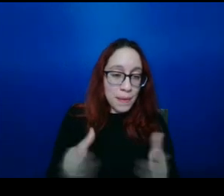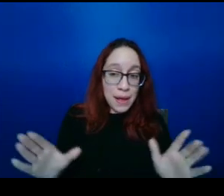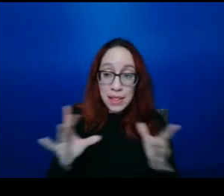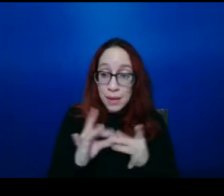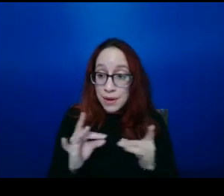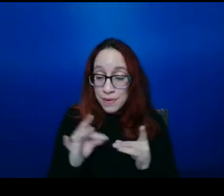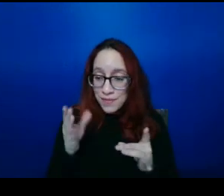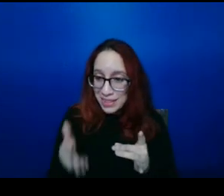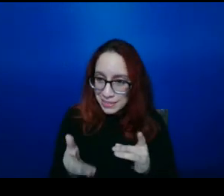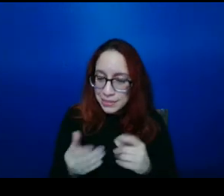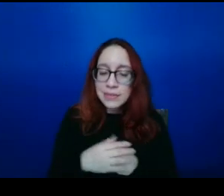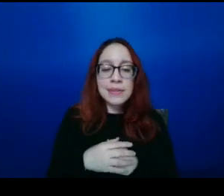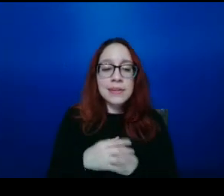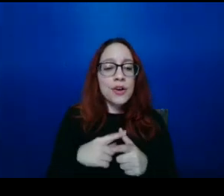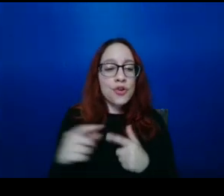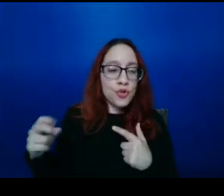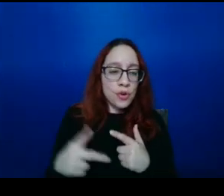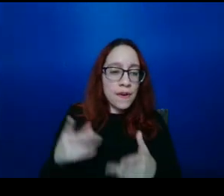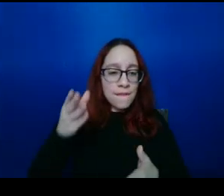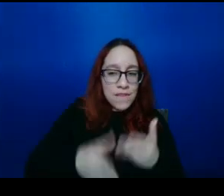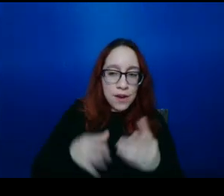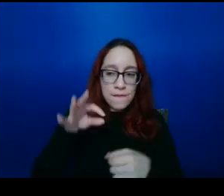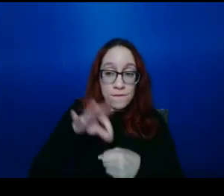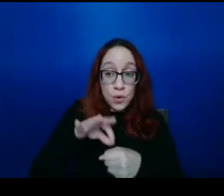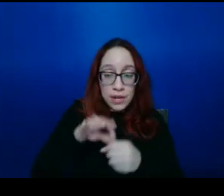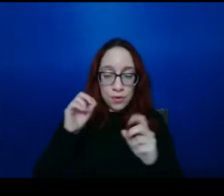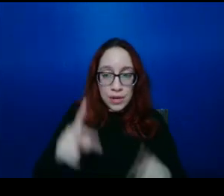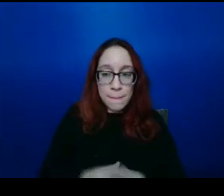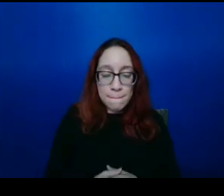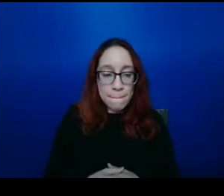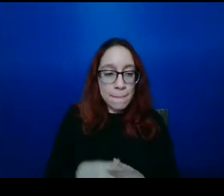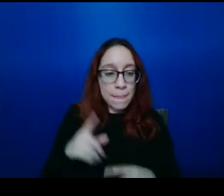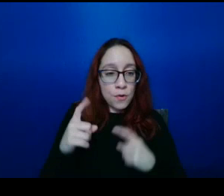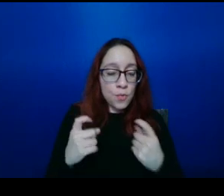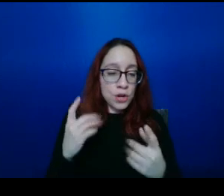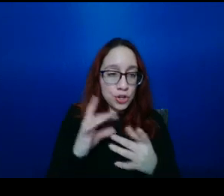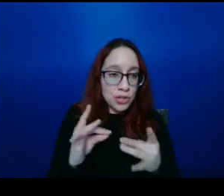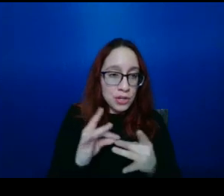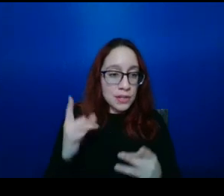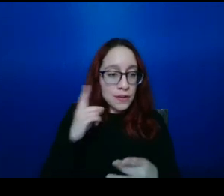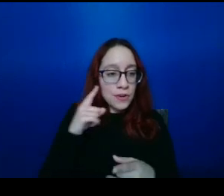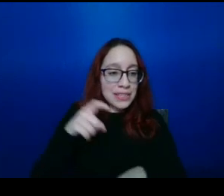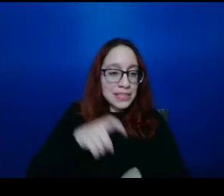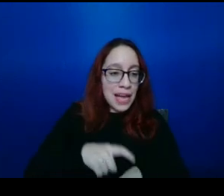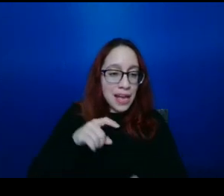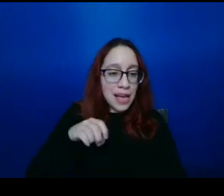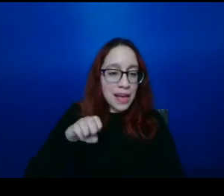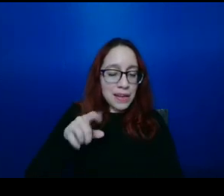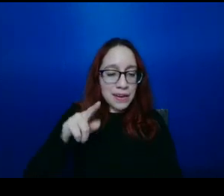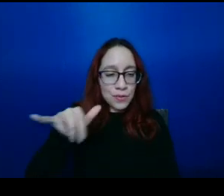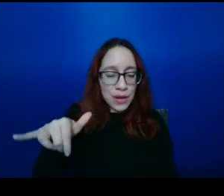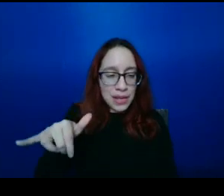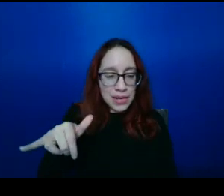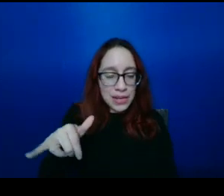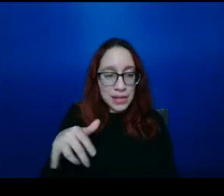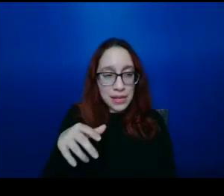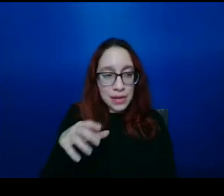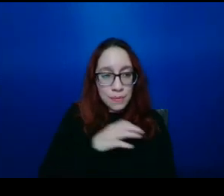on this item and we'll return for final voting. All right, so questions or comments for the Time Equities Group. Commissioner Hay, let's begin with